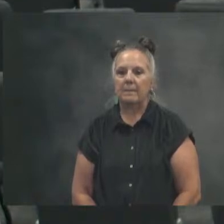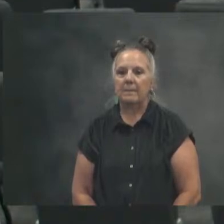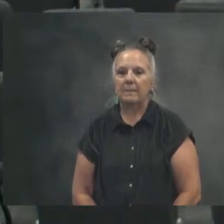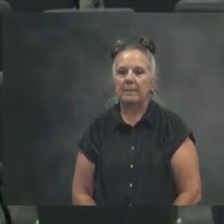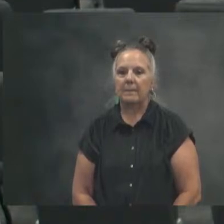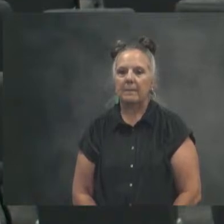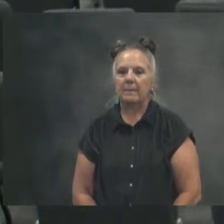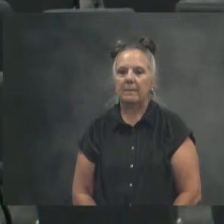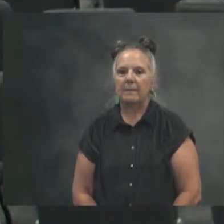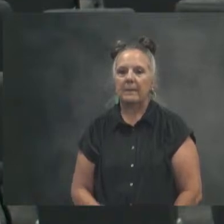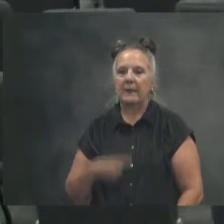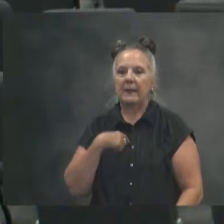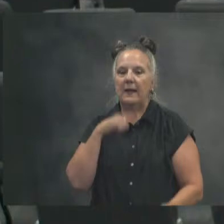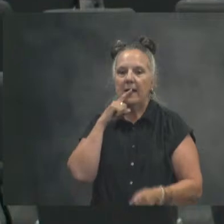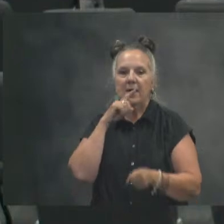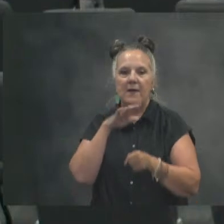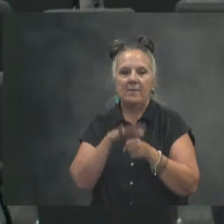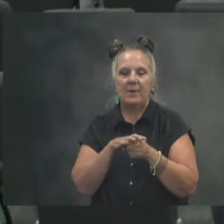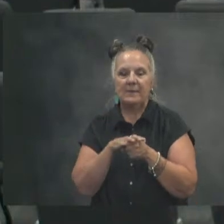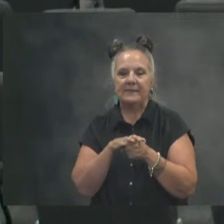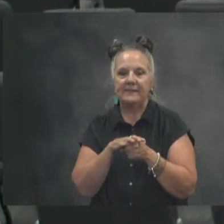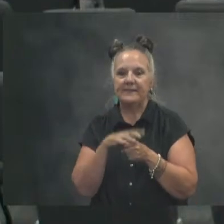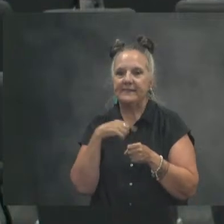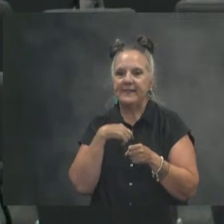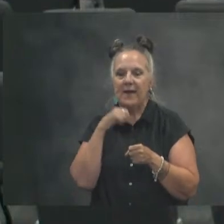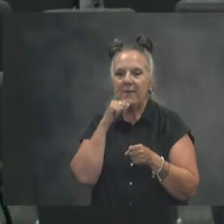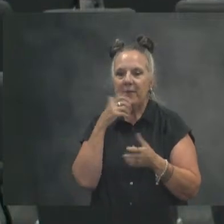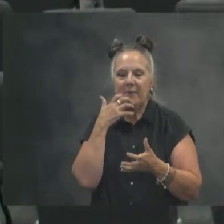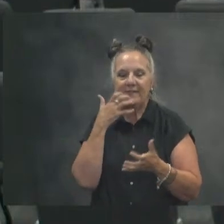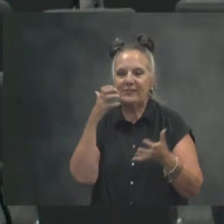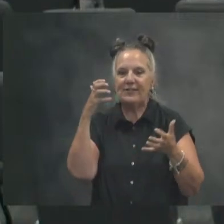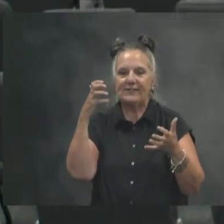I promise I won't yell at you and scream.